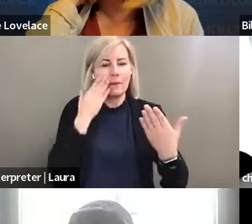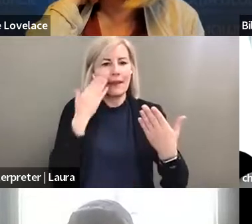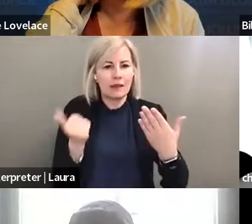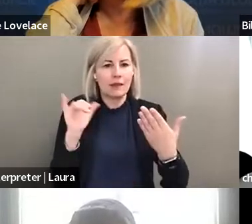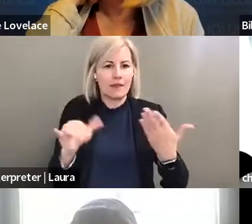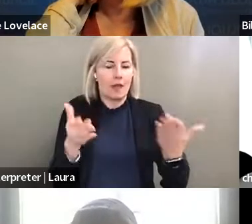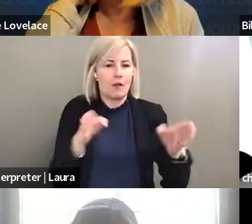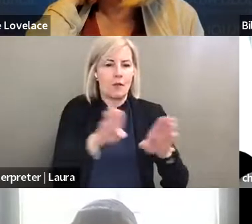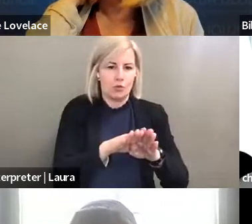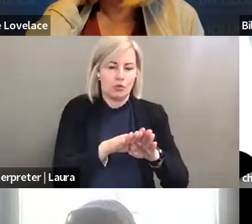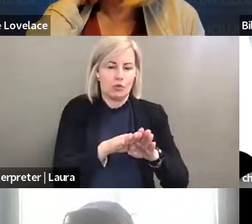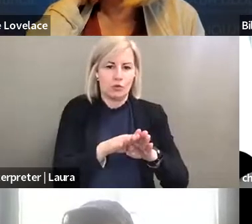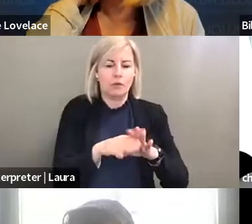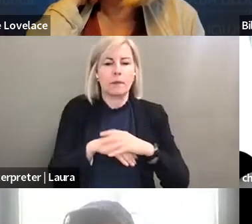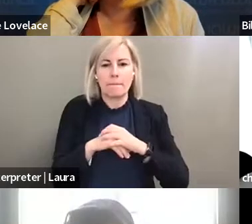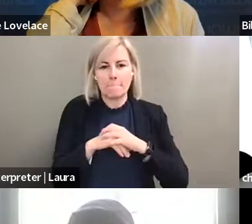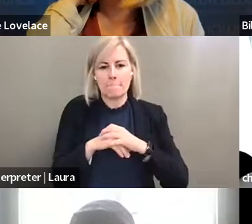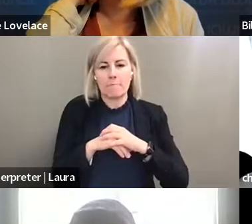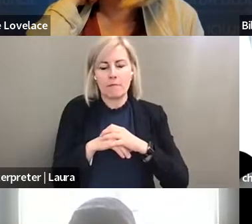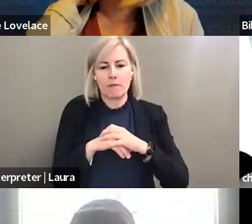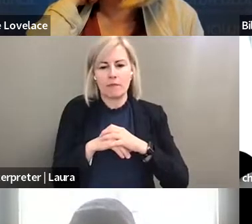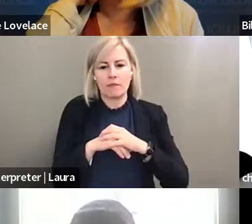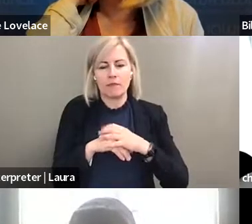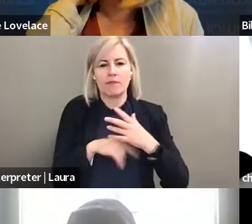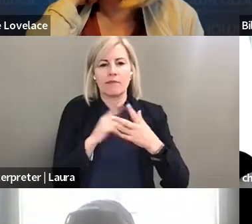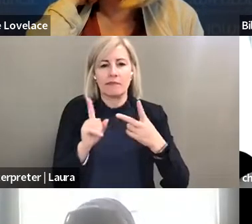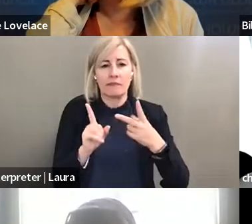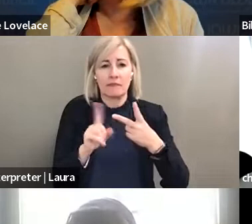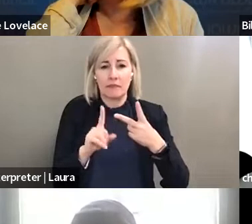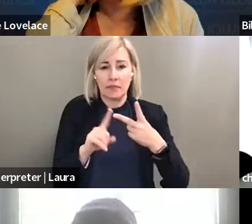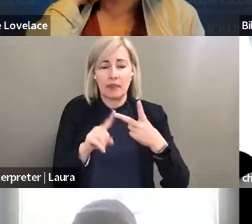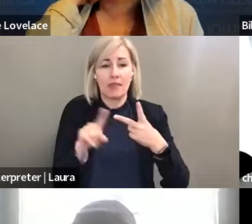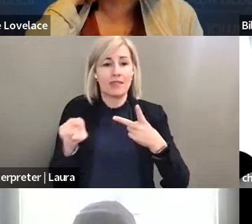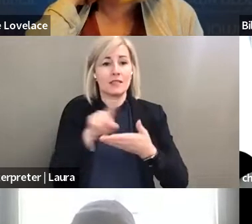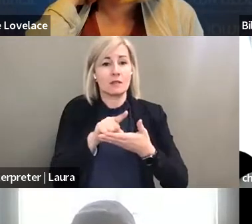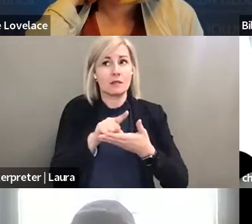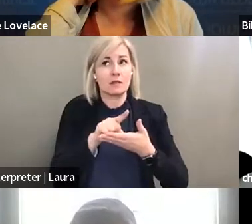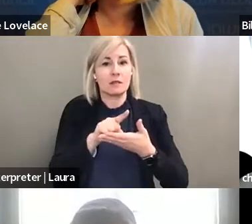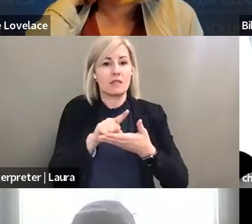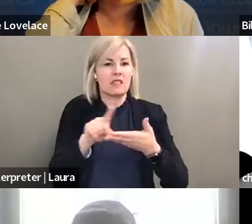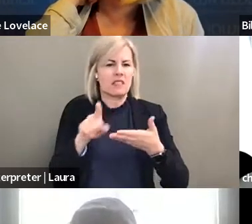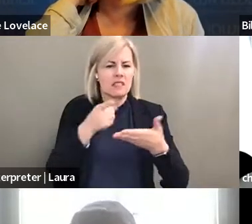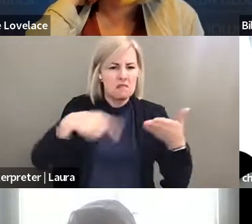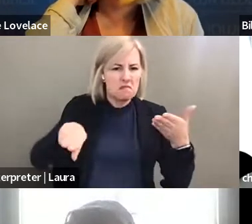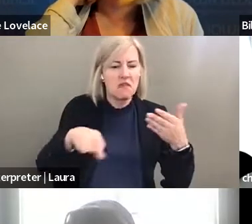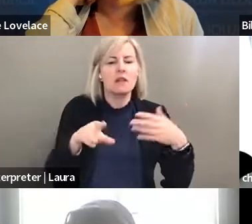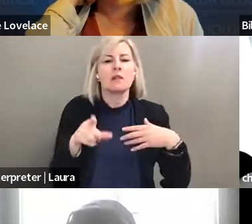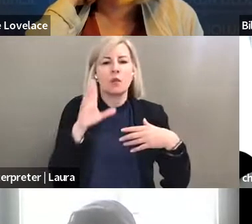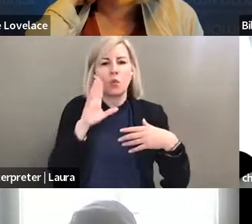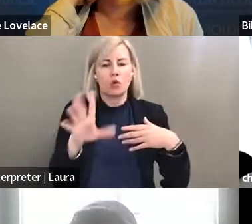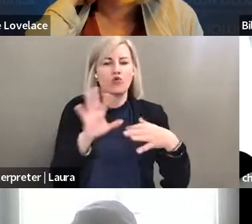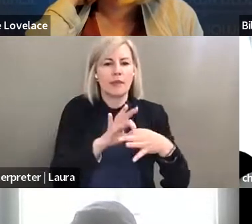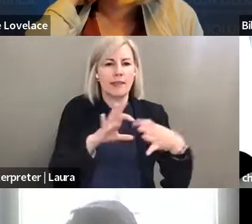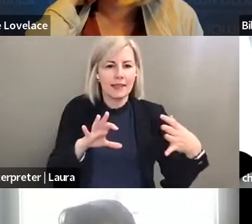this closure. And then they're also, what we should see this week or this next week, I believe, is they're releasing